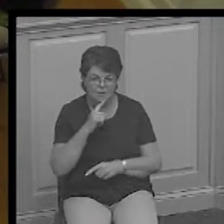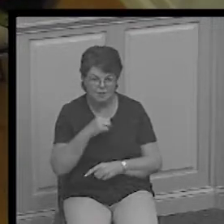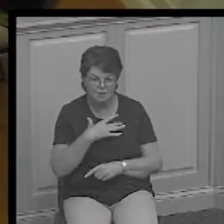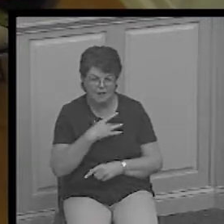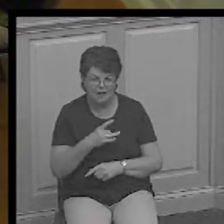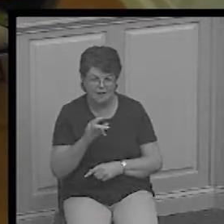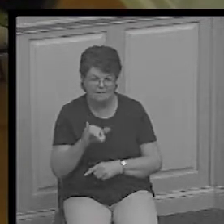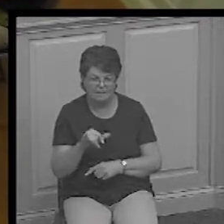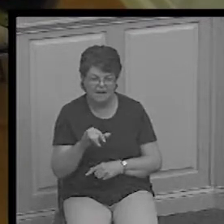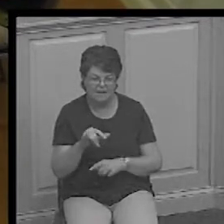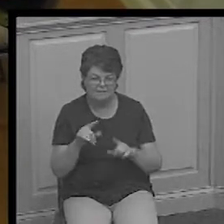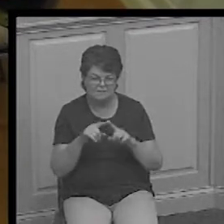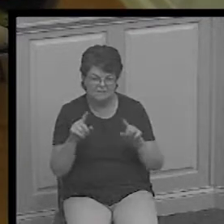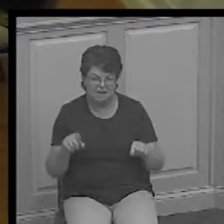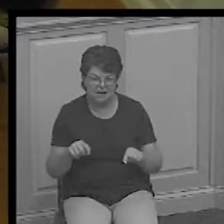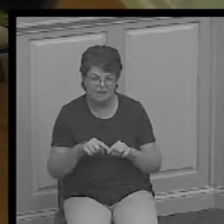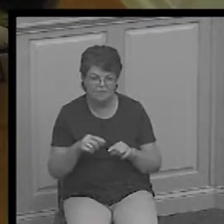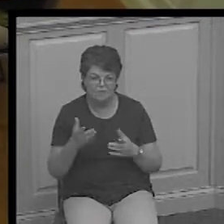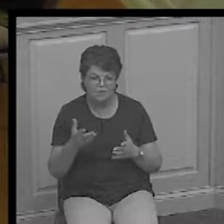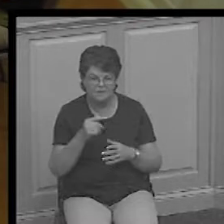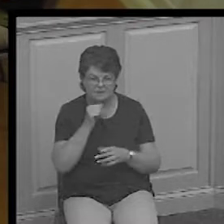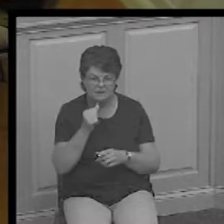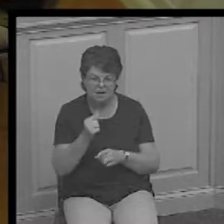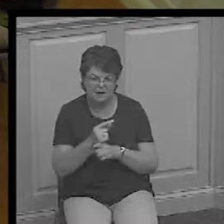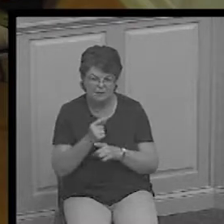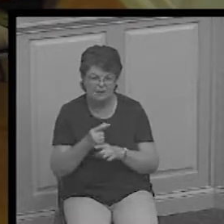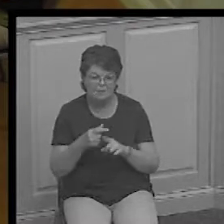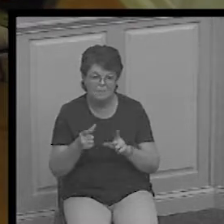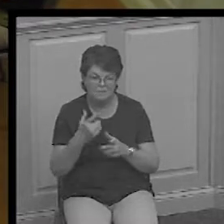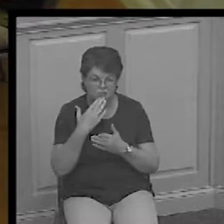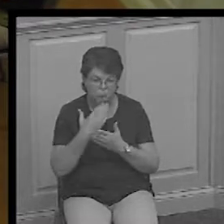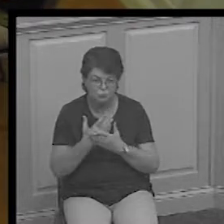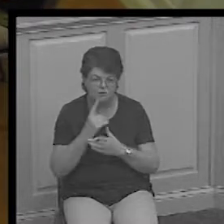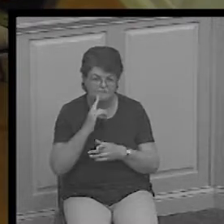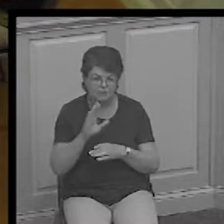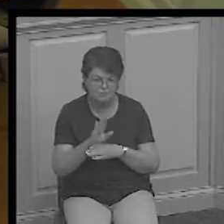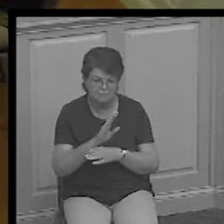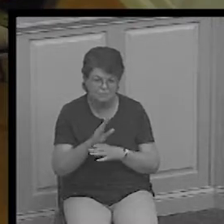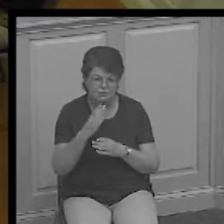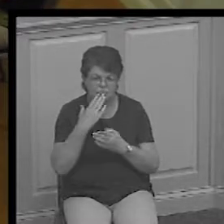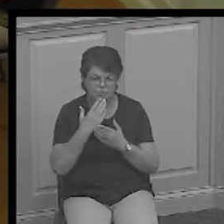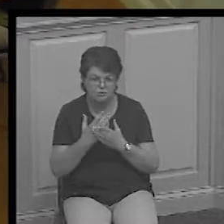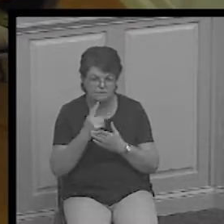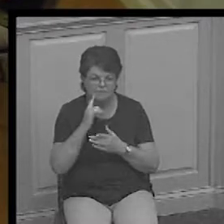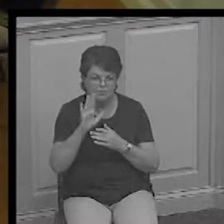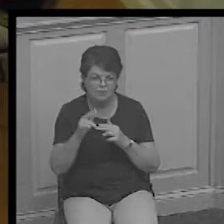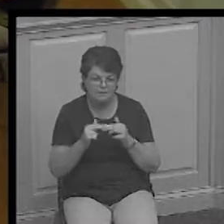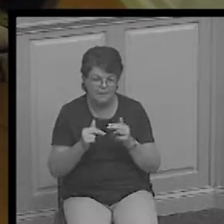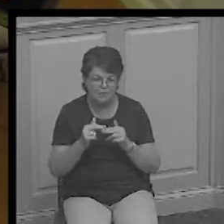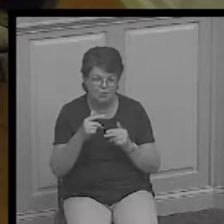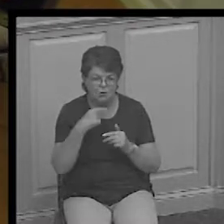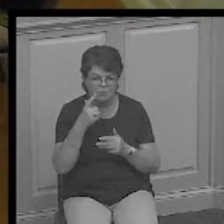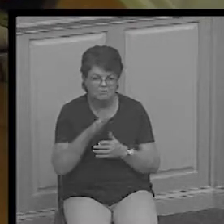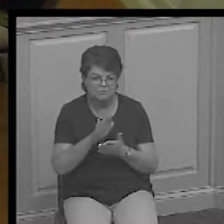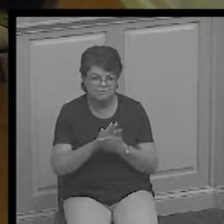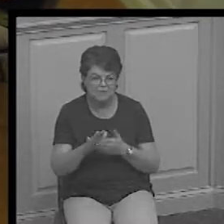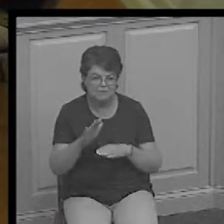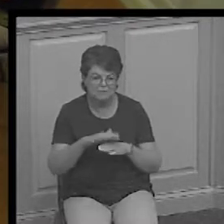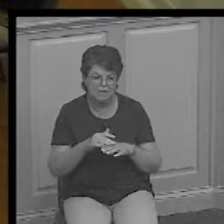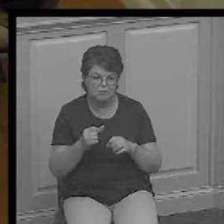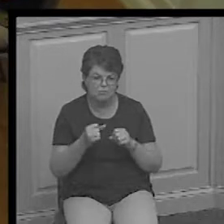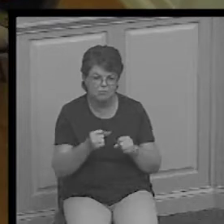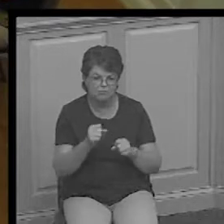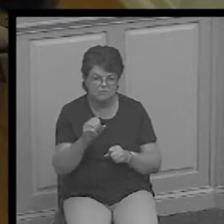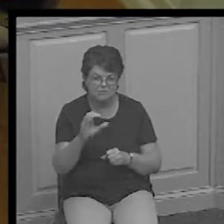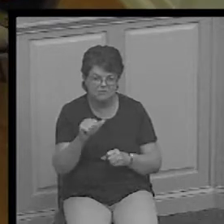sign. And we can say, well, it's not appropriate, but it is good for your business, it's good for the building, it's good for the district. It looks nice on the streetscape,